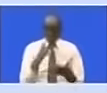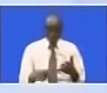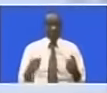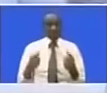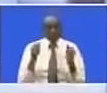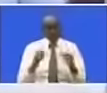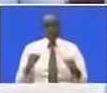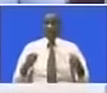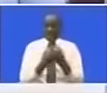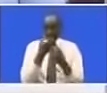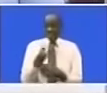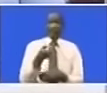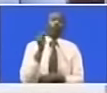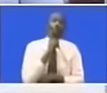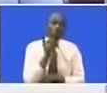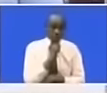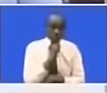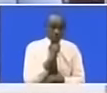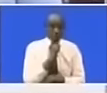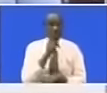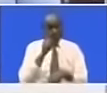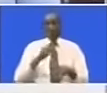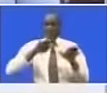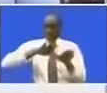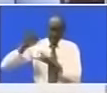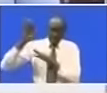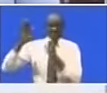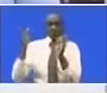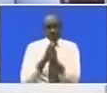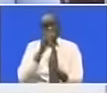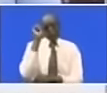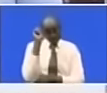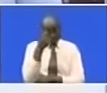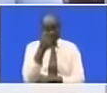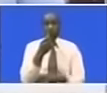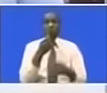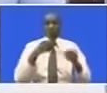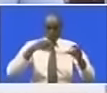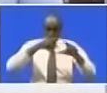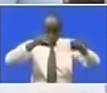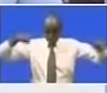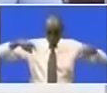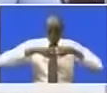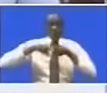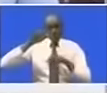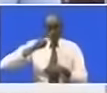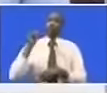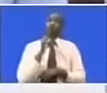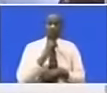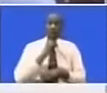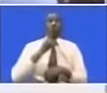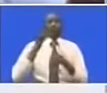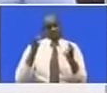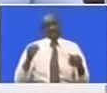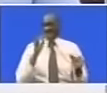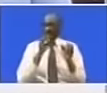be taking place here tomorrow. Just parliamentary and presidential ballots are going to be focused on from tomorrow. Nothing happening,